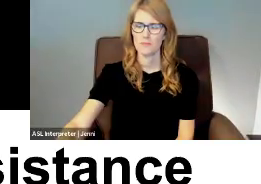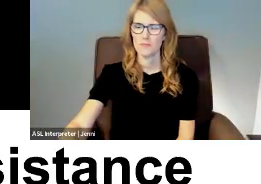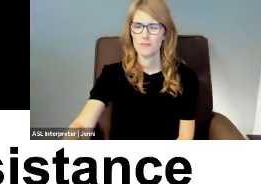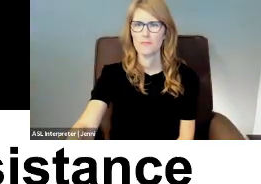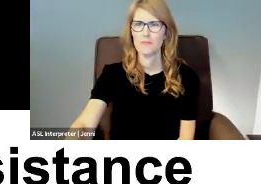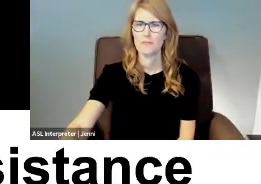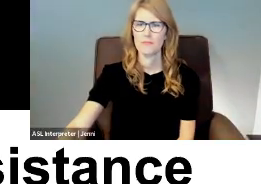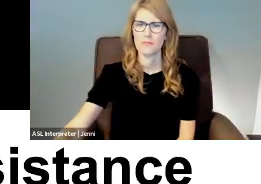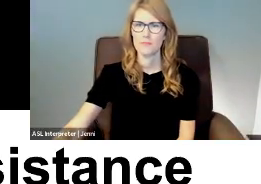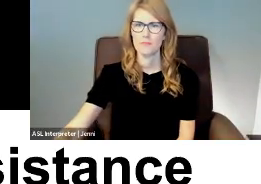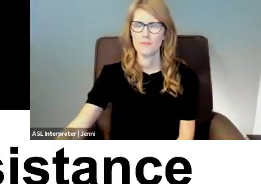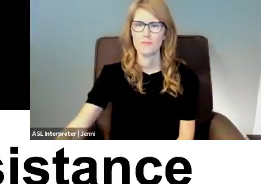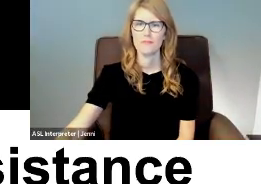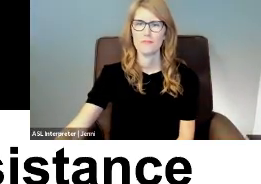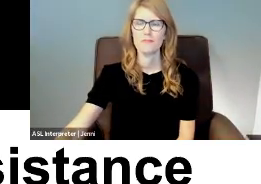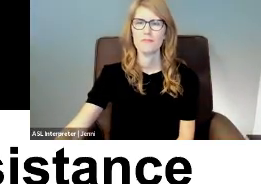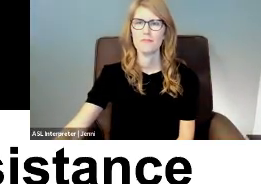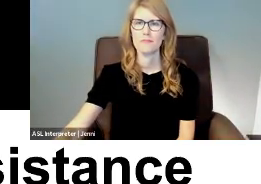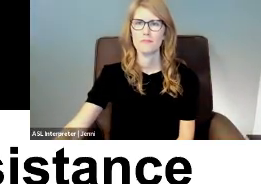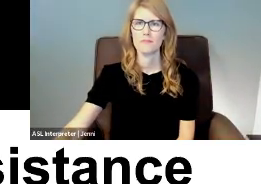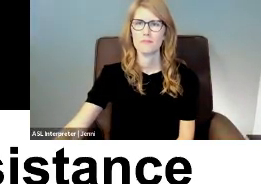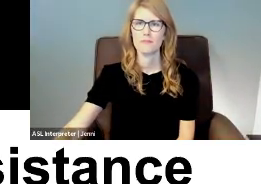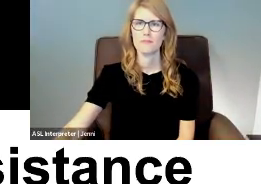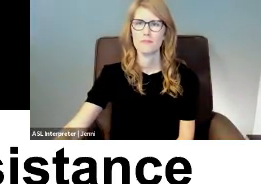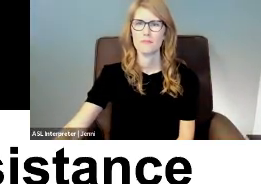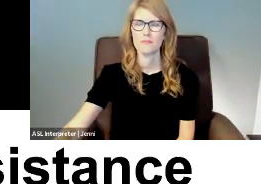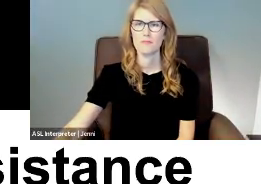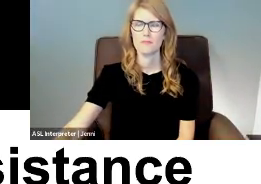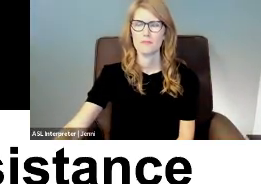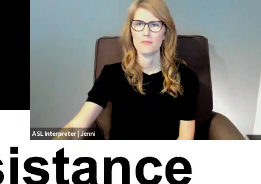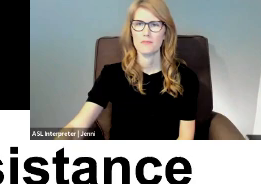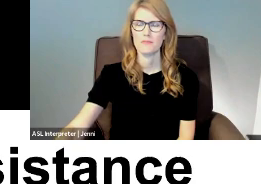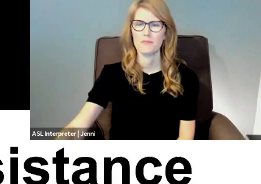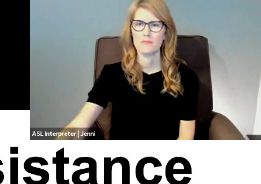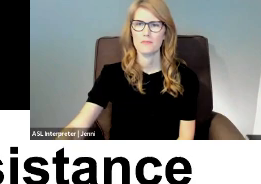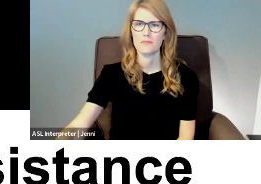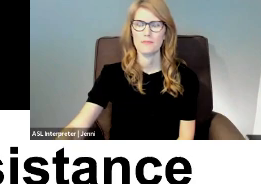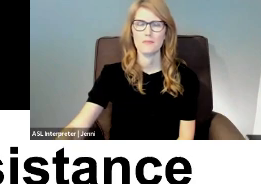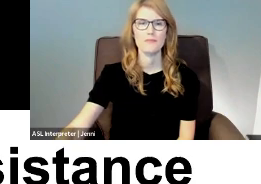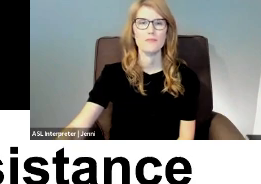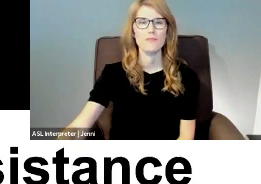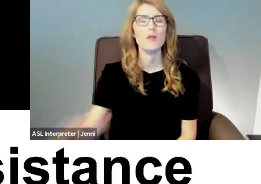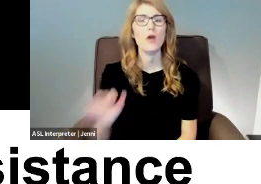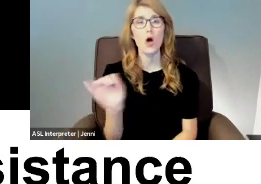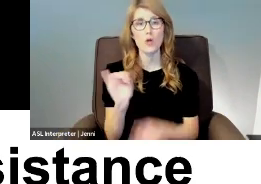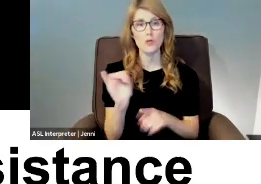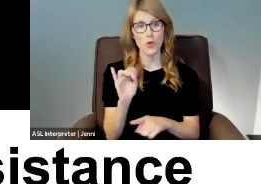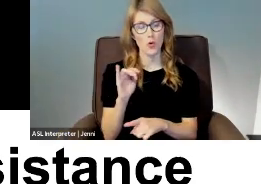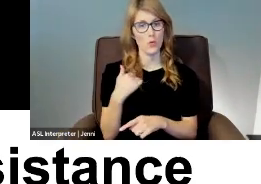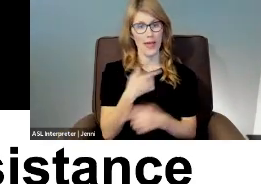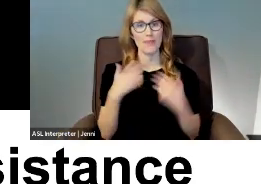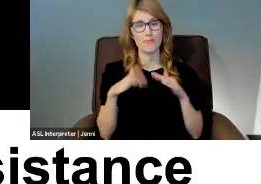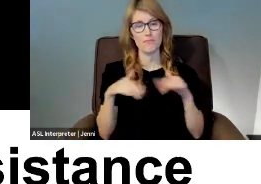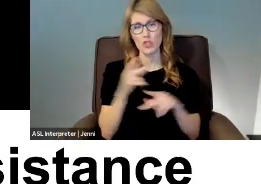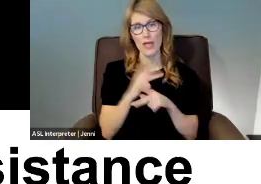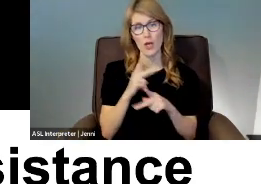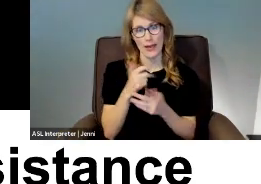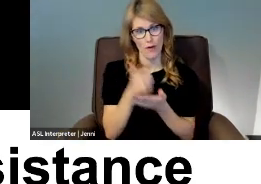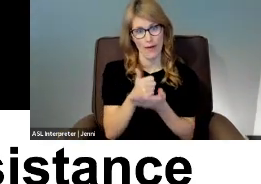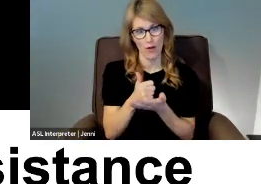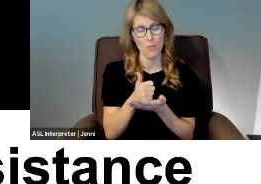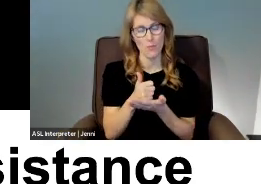Also included under other needs assistance is child care assistance. So for any